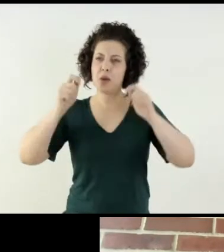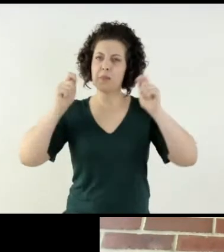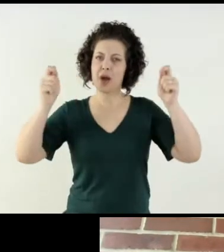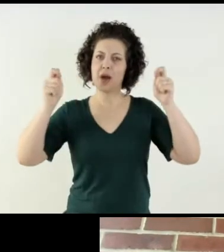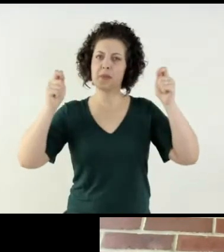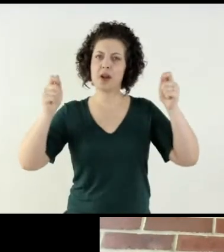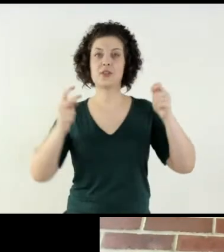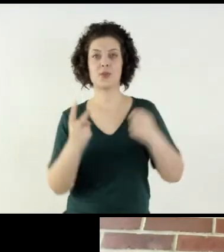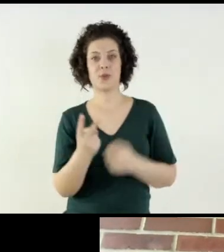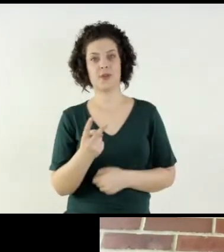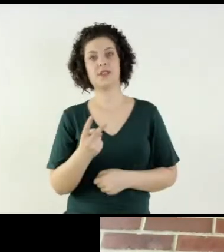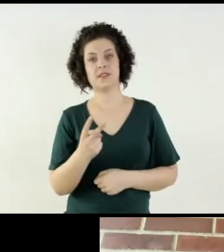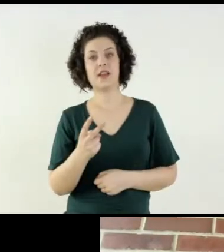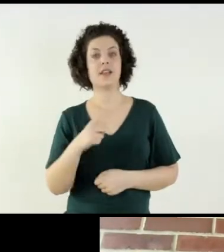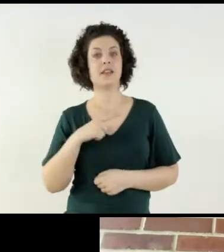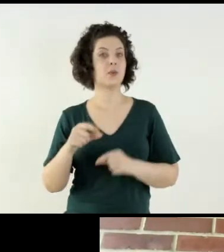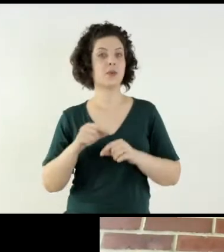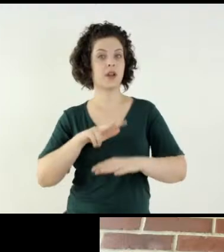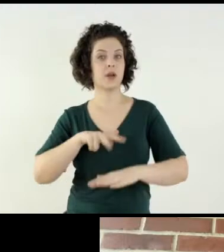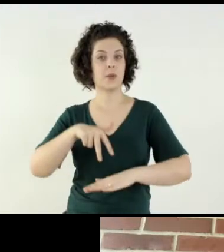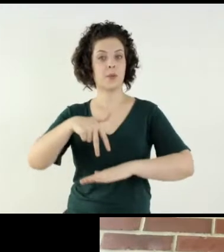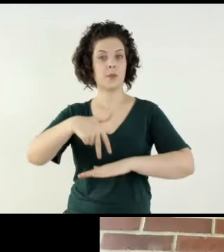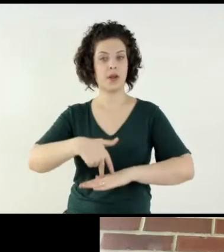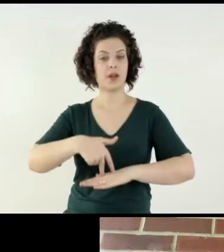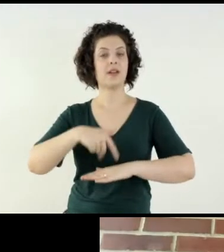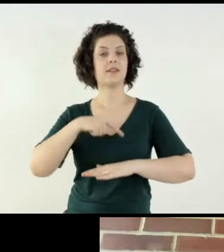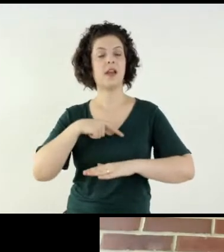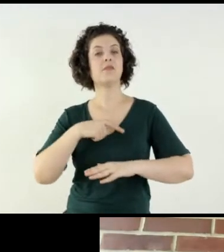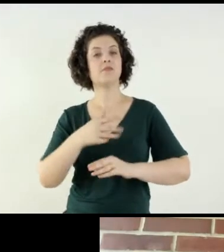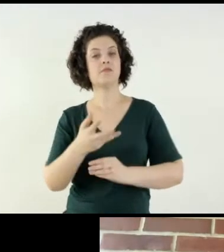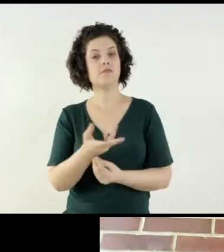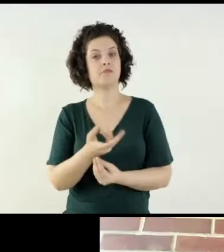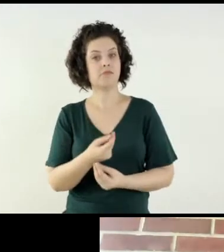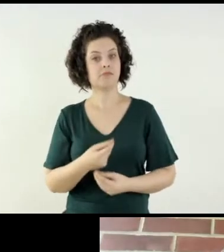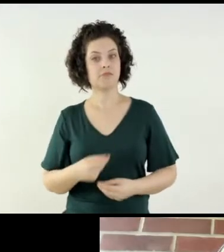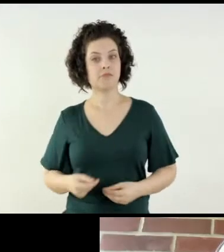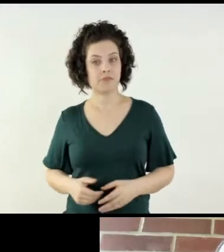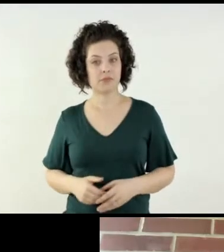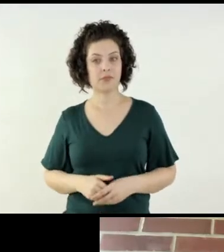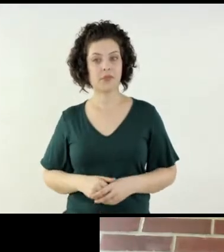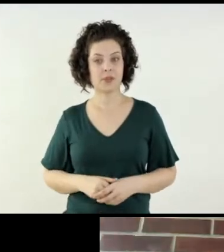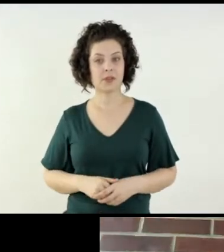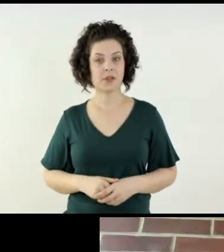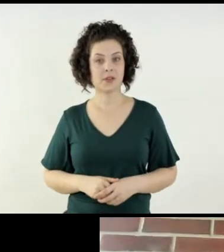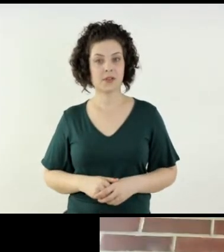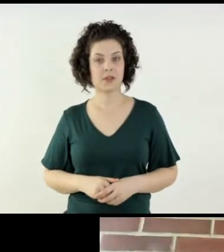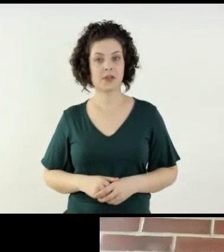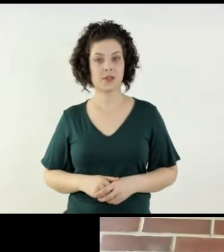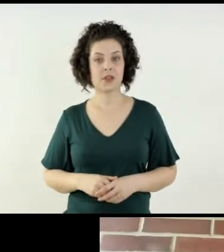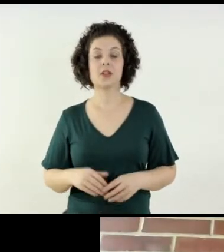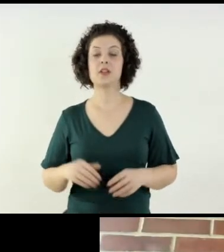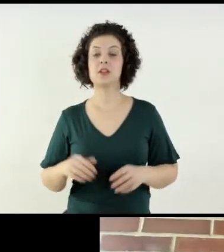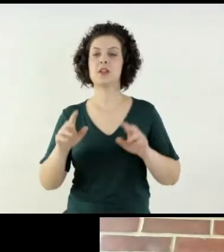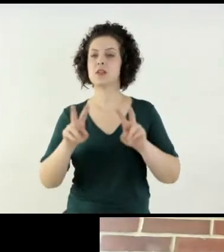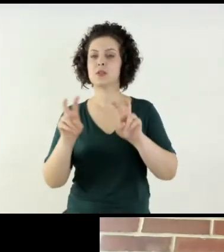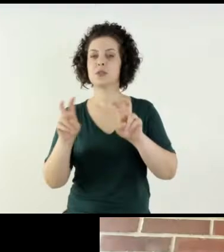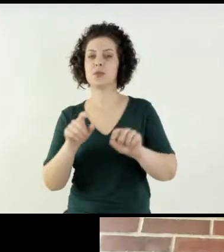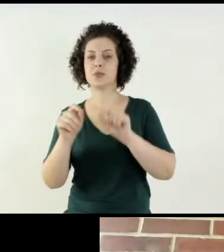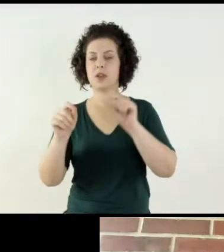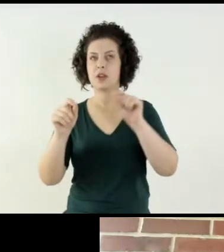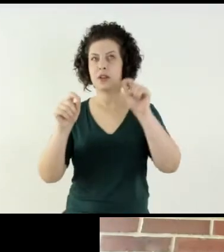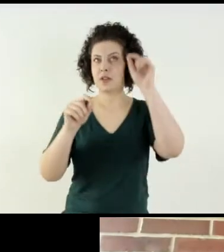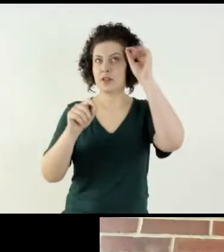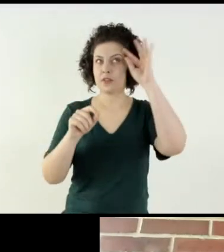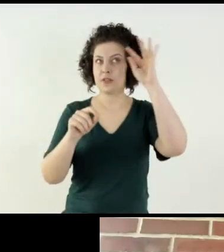cross section of feminist political philosophy and also historical document. And it's